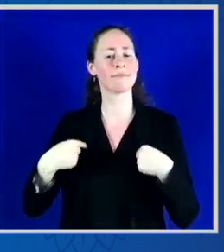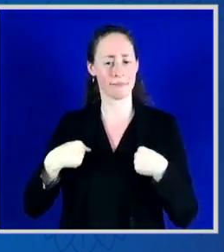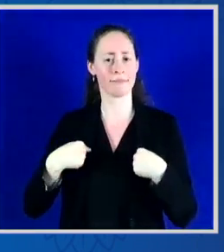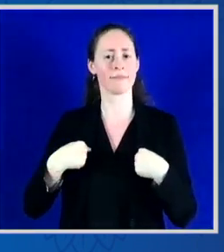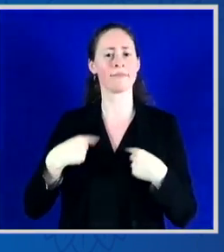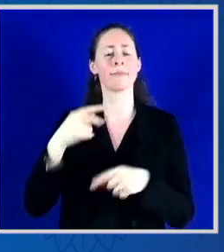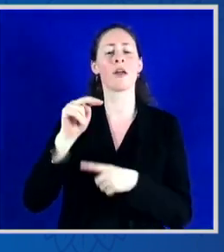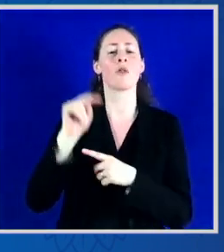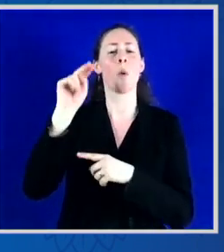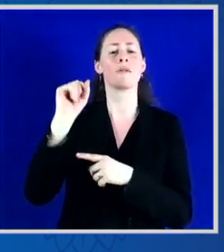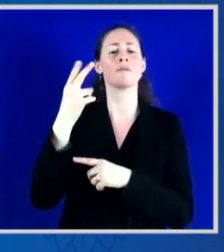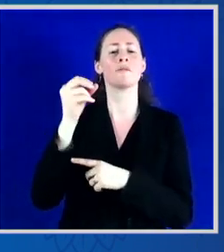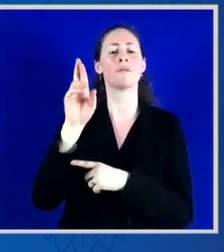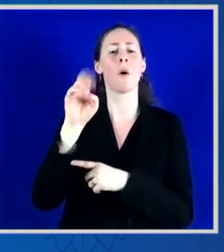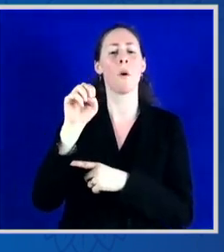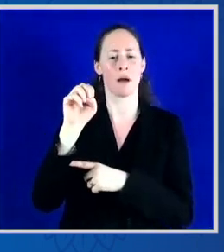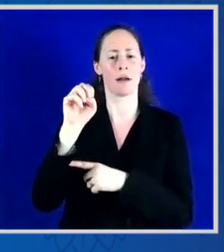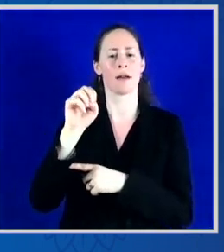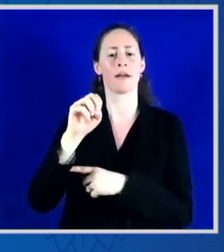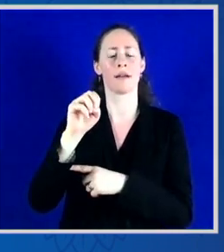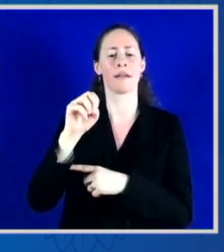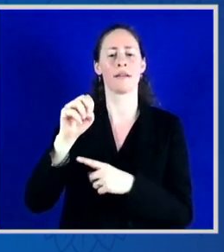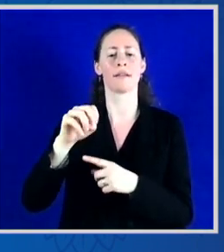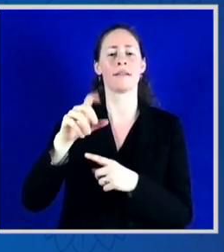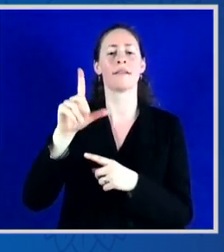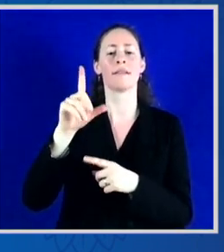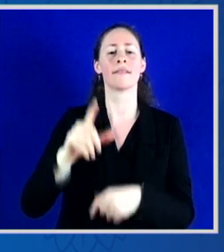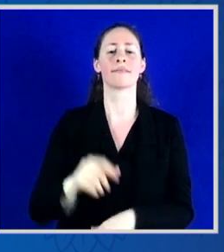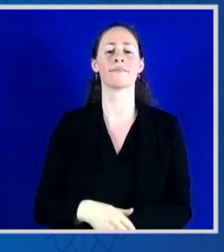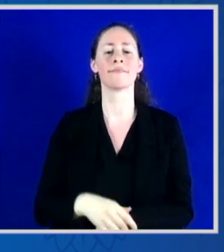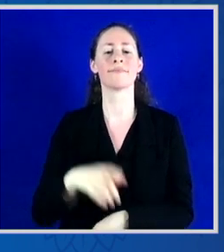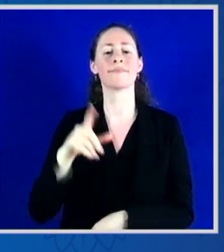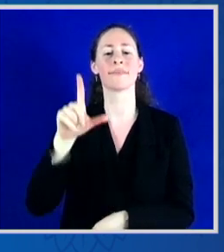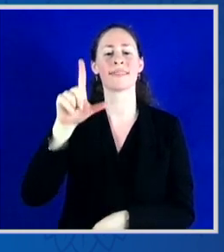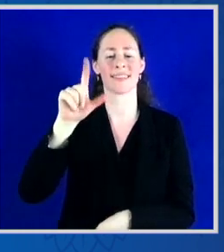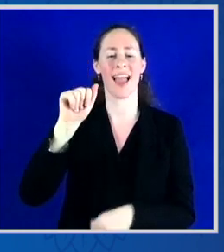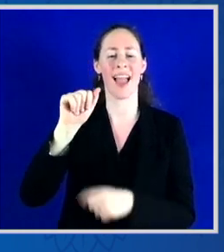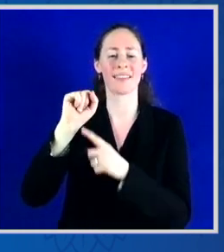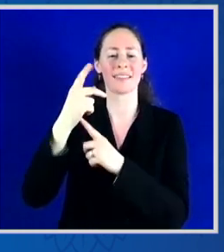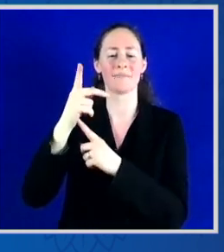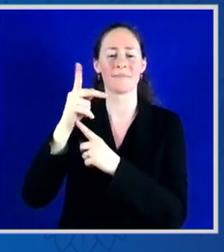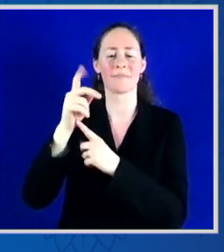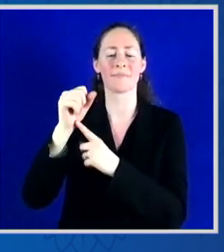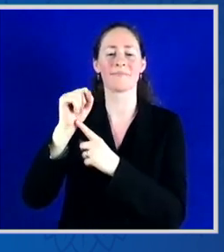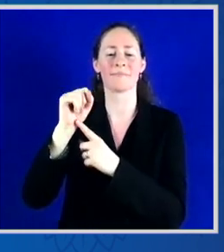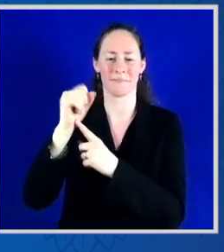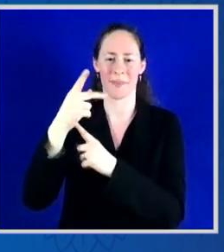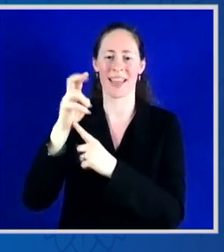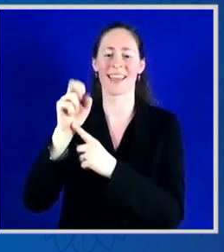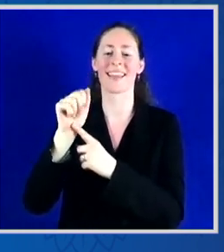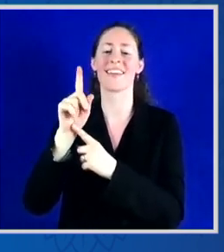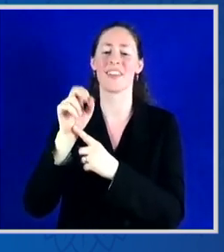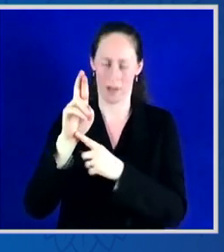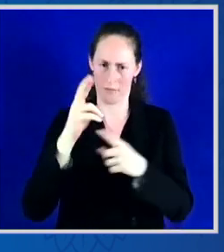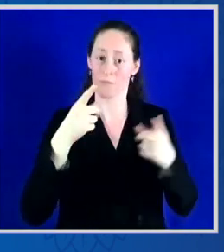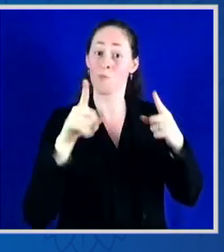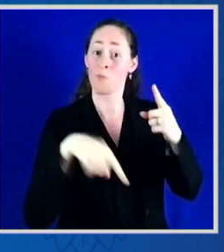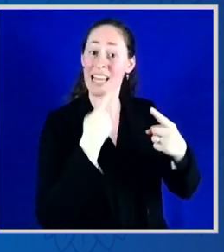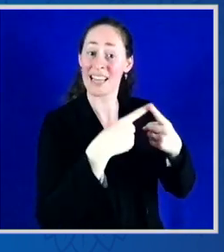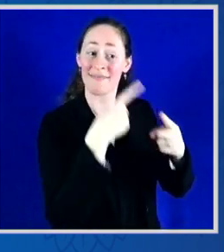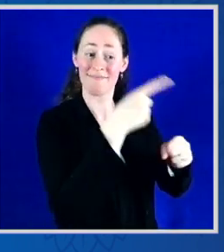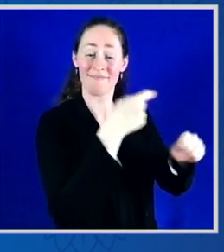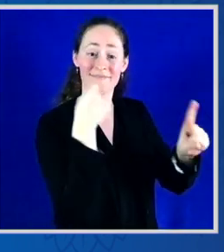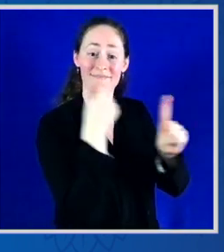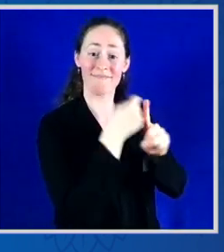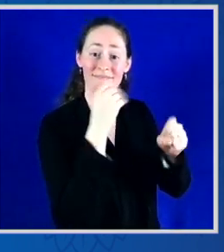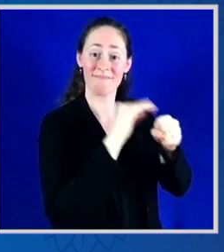tribal regions of the United States. When the pandemic hit, there was no broadband here on the reservation